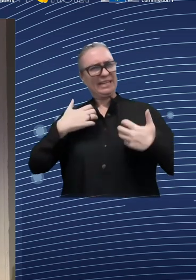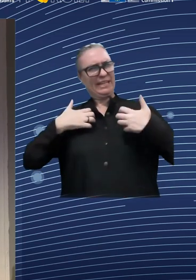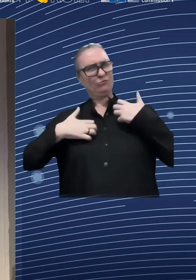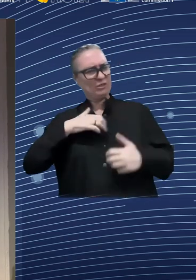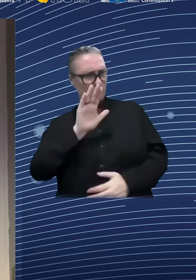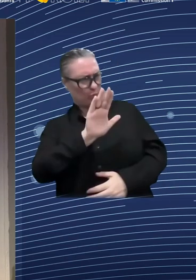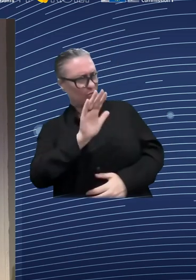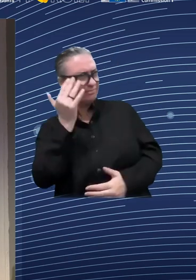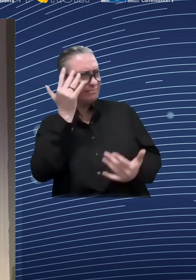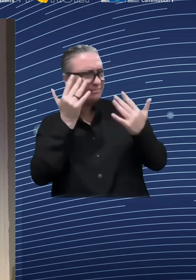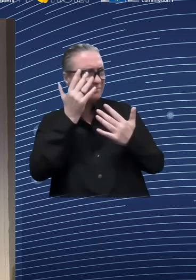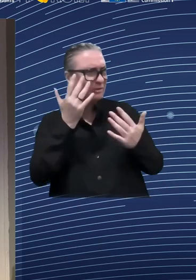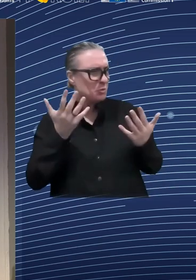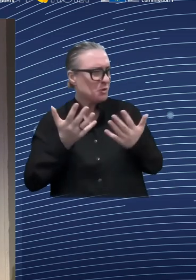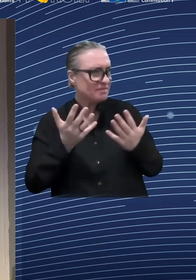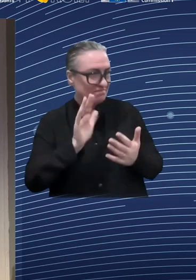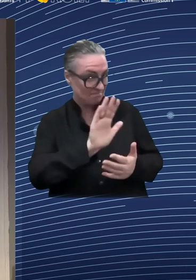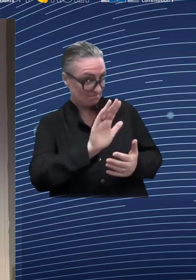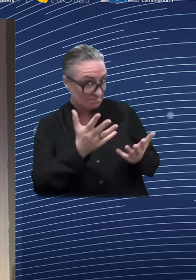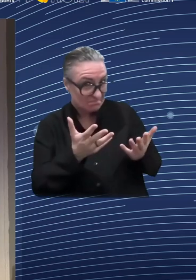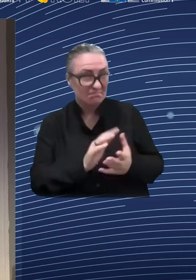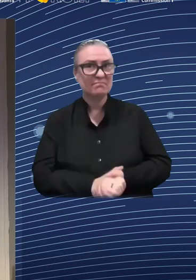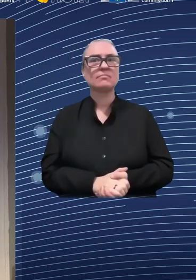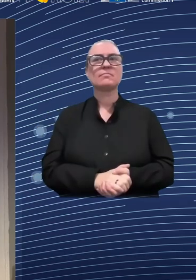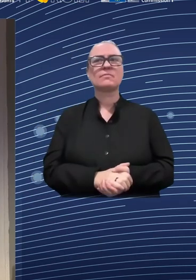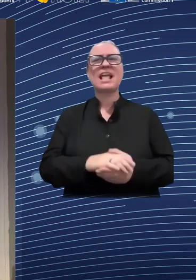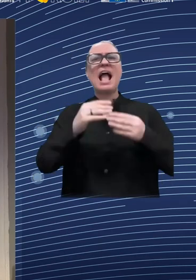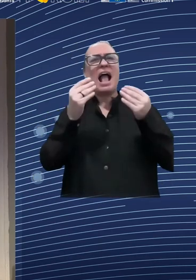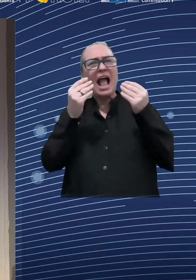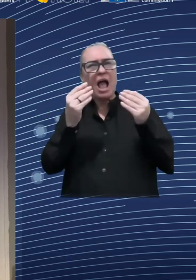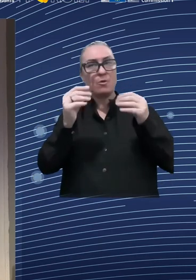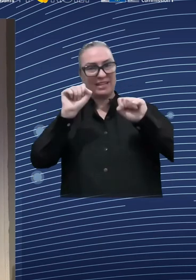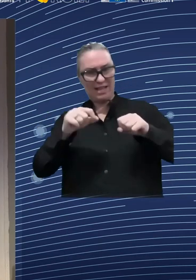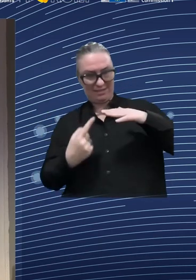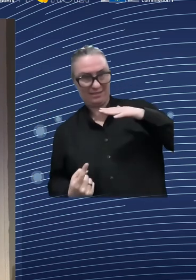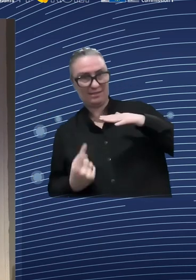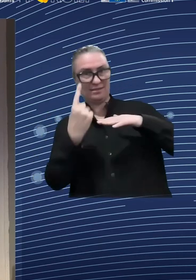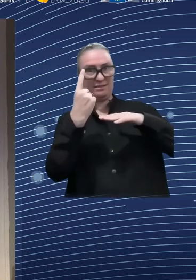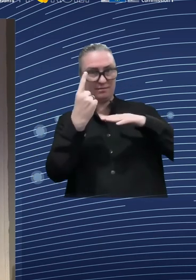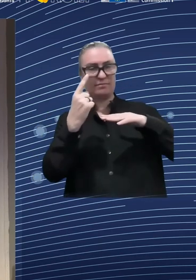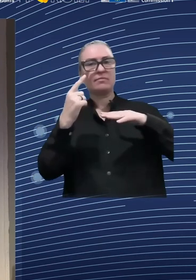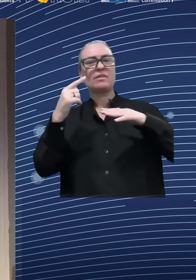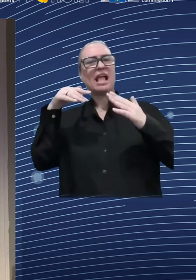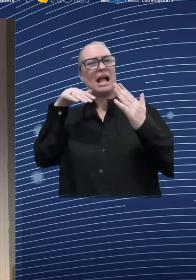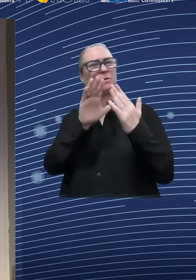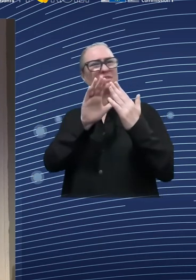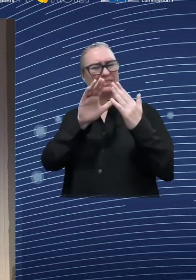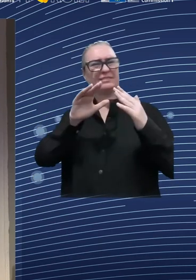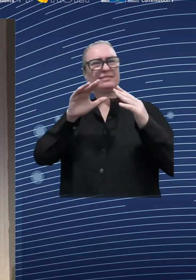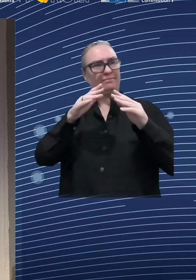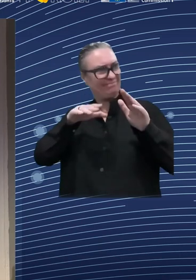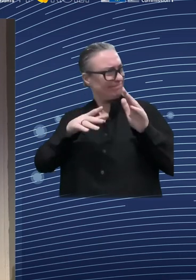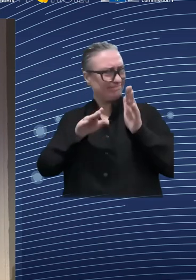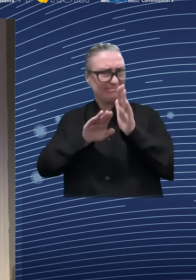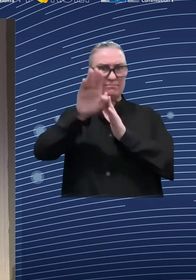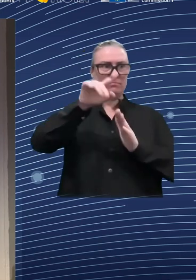Yeah. I think that we've been using the word, the concept of ecosystem in the last years, especially in vet excellence